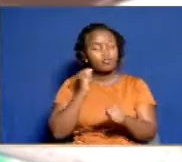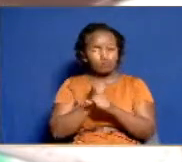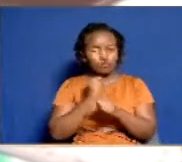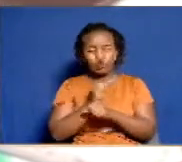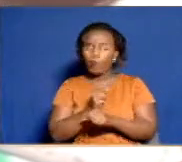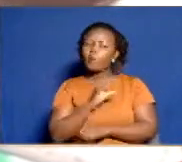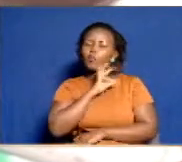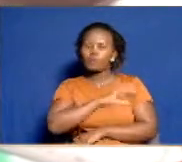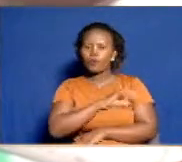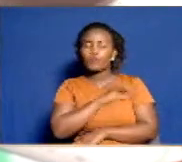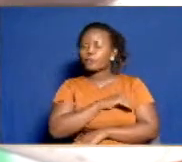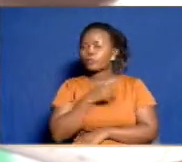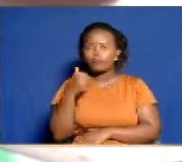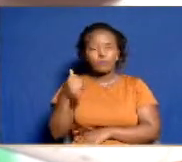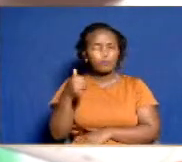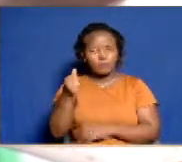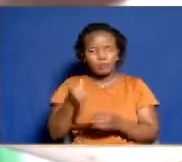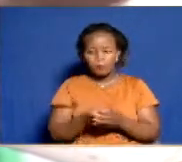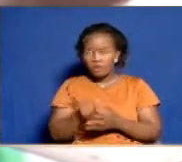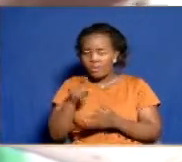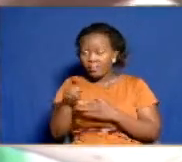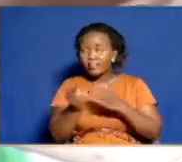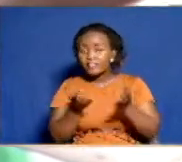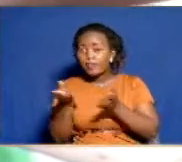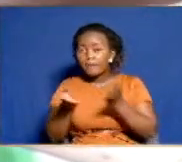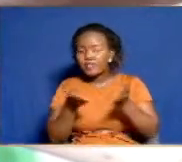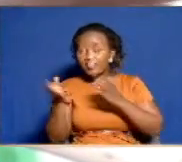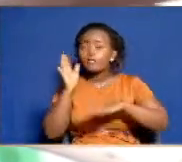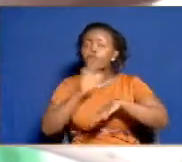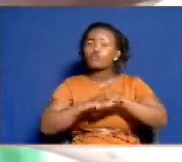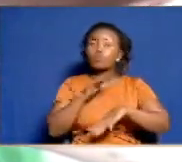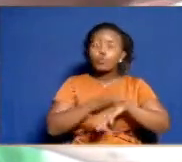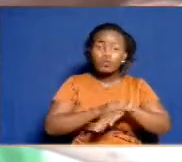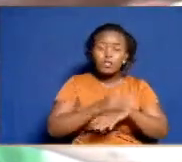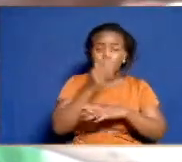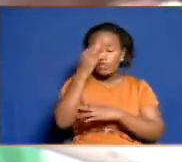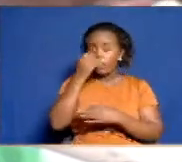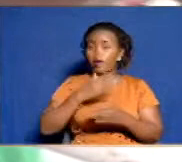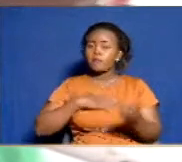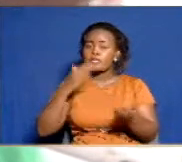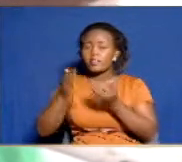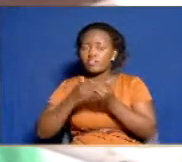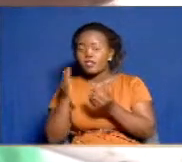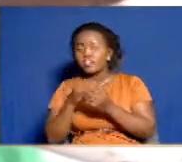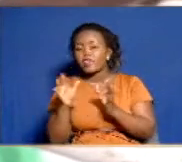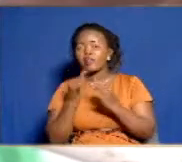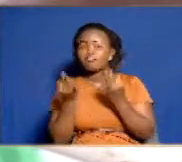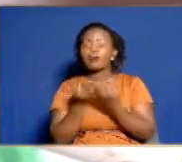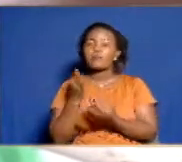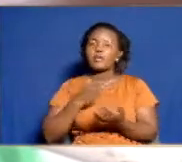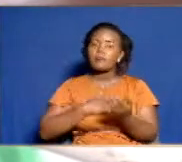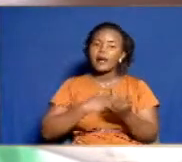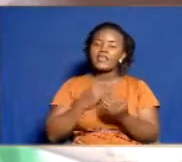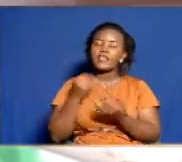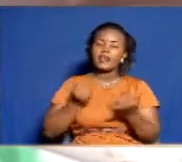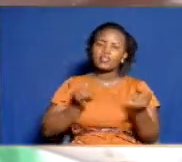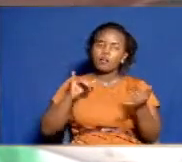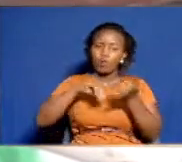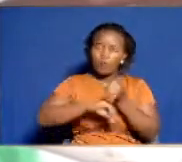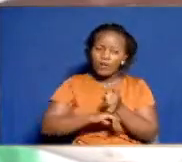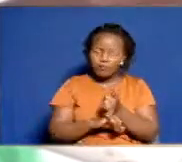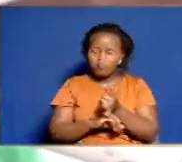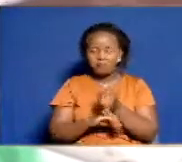biashara ndio nalichanga familia yangu. Mtoto mmoja na bibi na ndio nalipa rent na hata uko